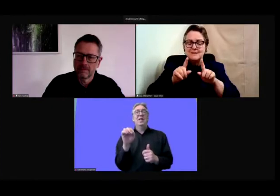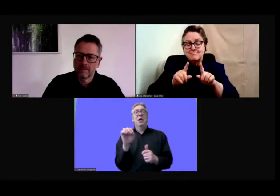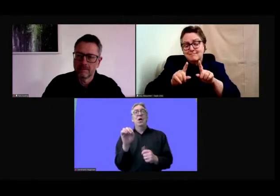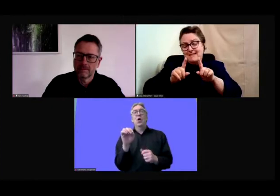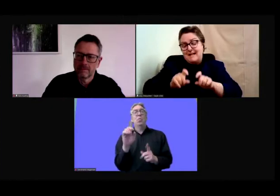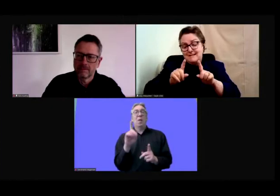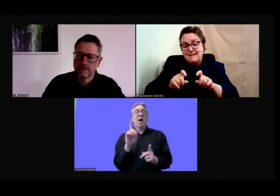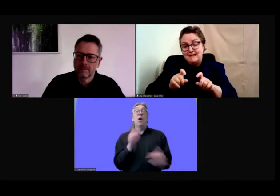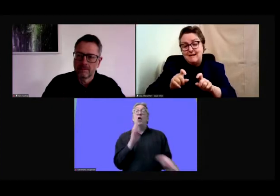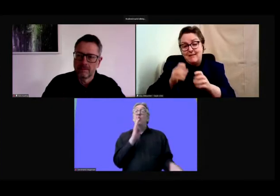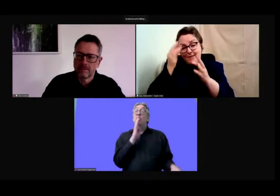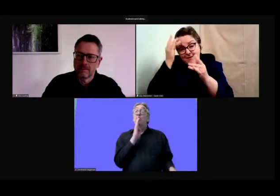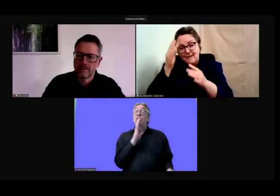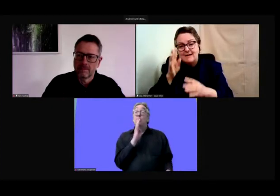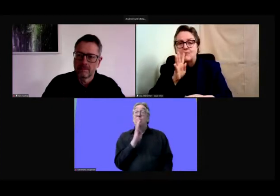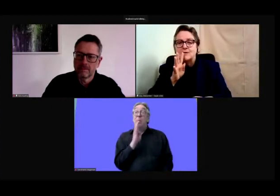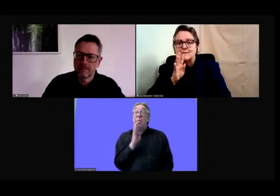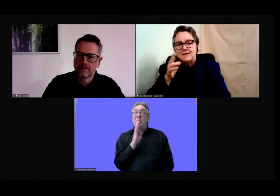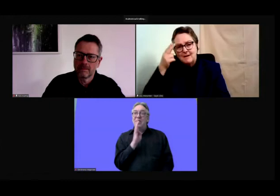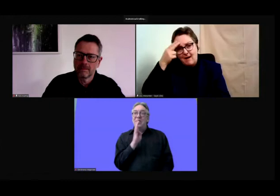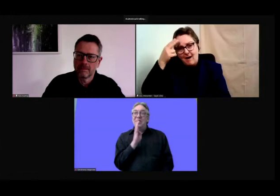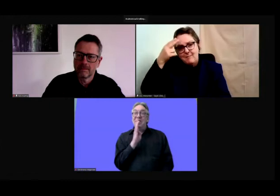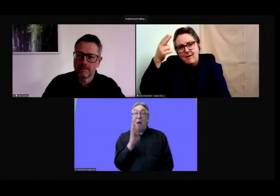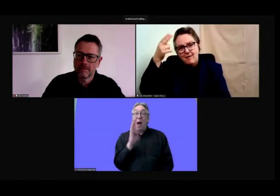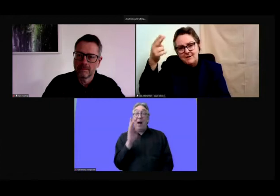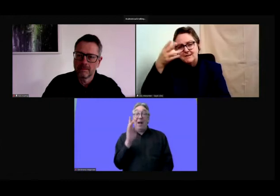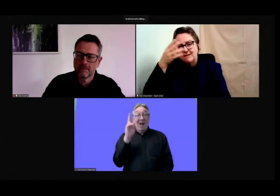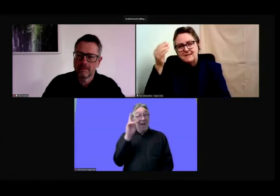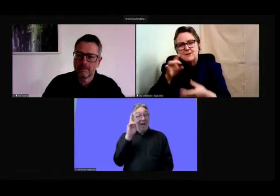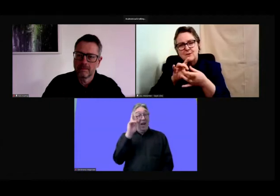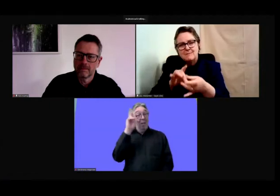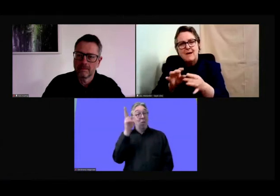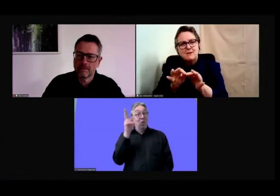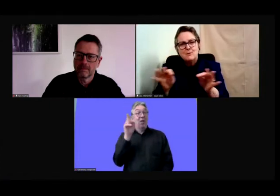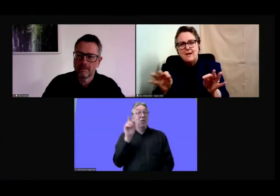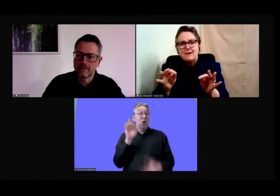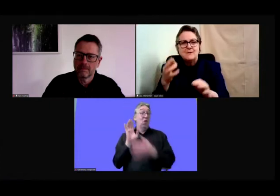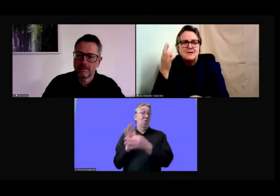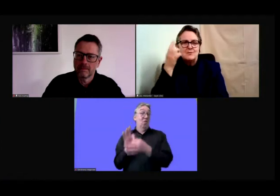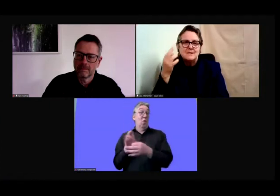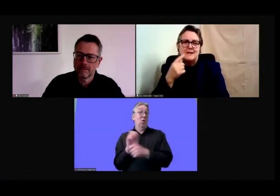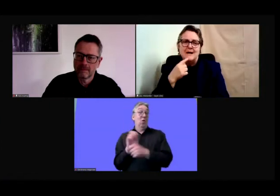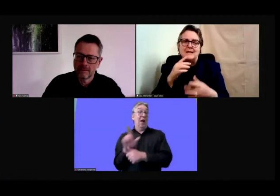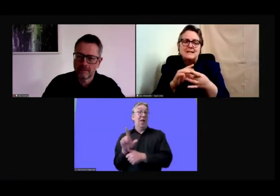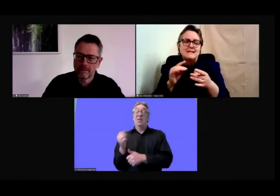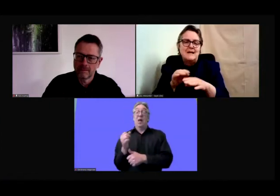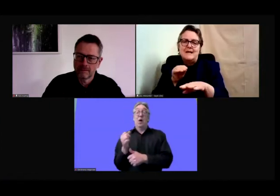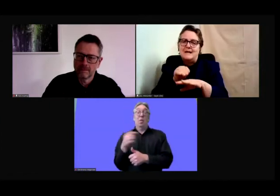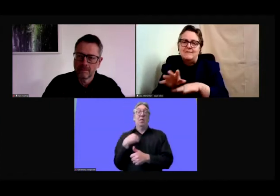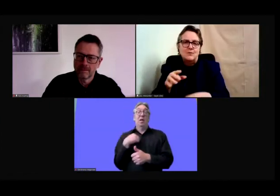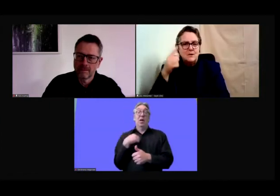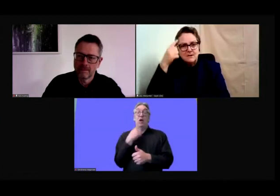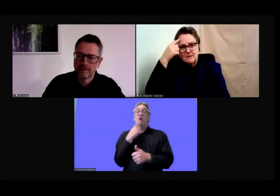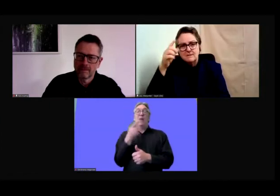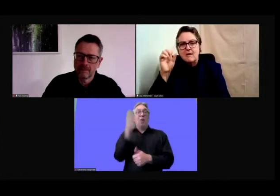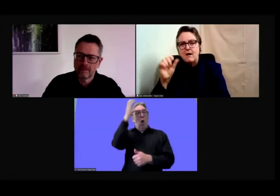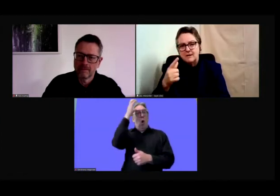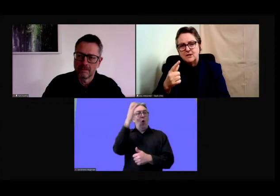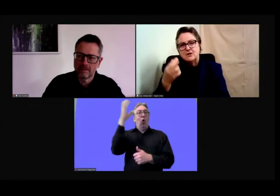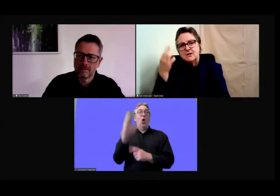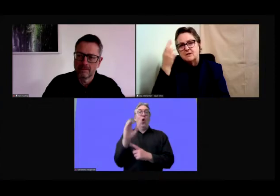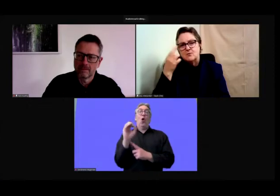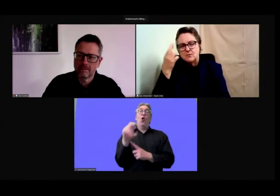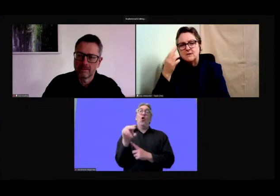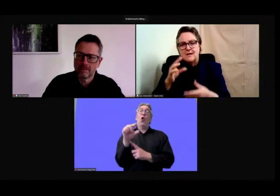So in respect to language. So that's why I didn't say it influences cognition. So yeah, that's why I specified